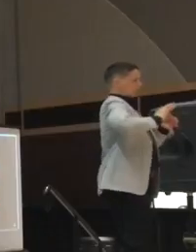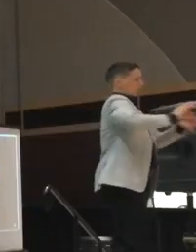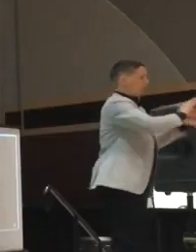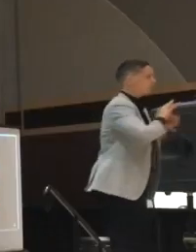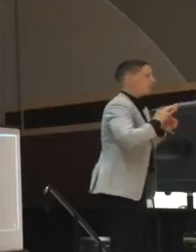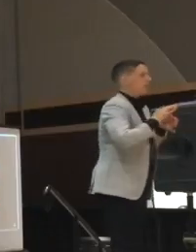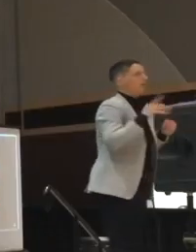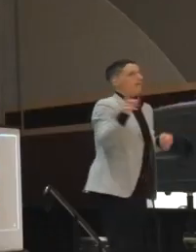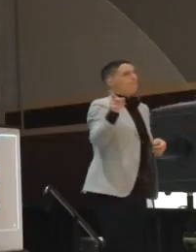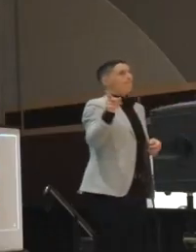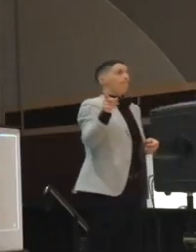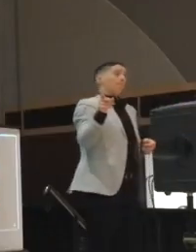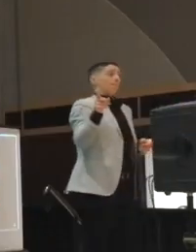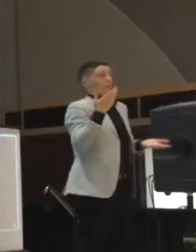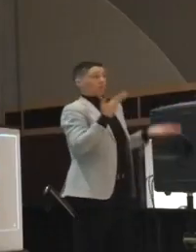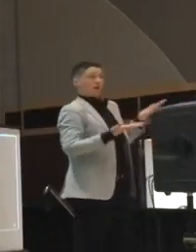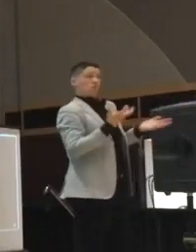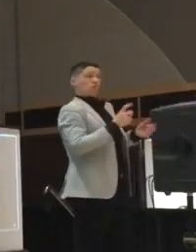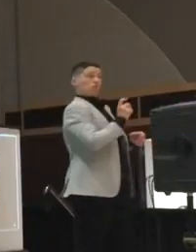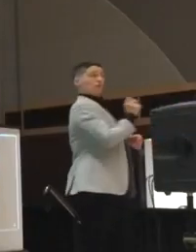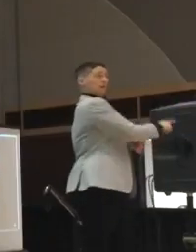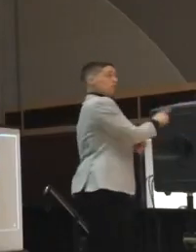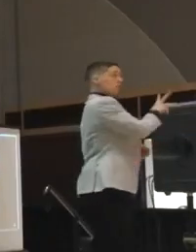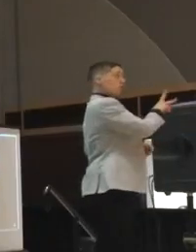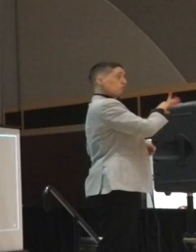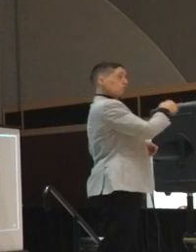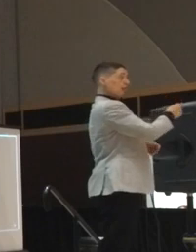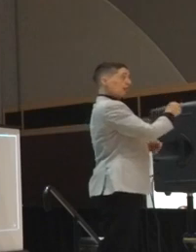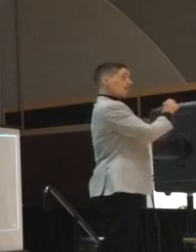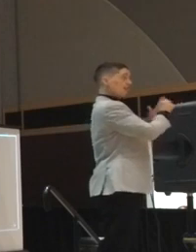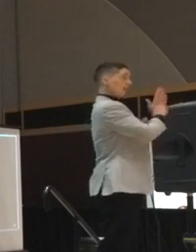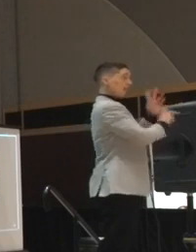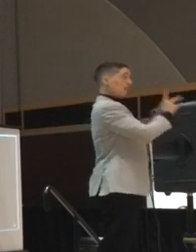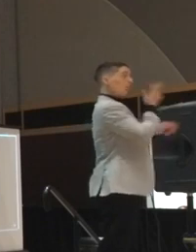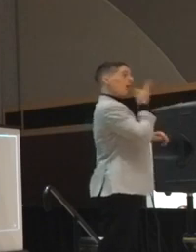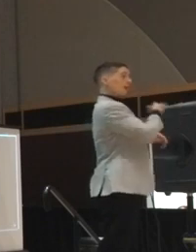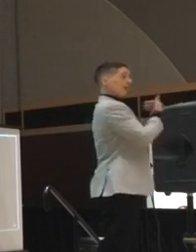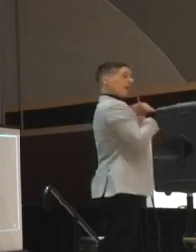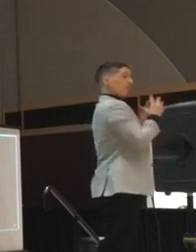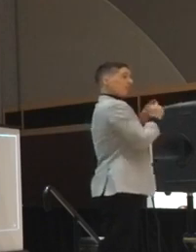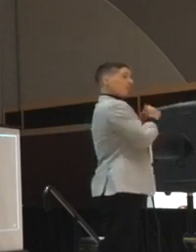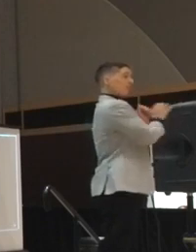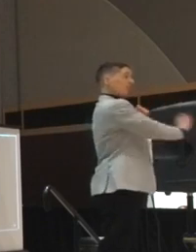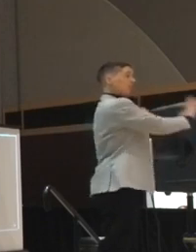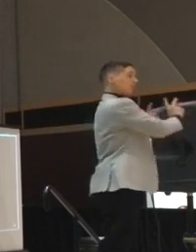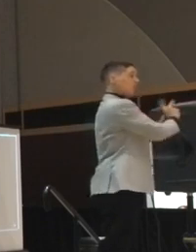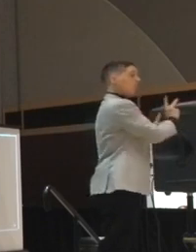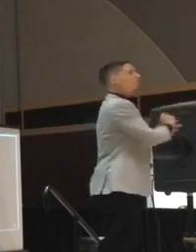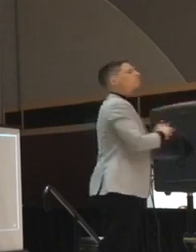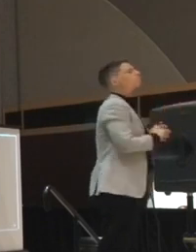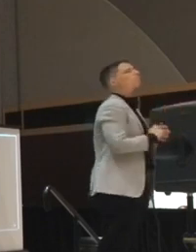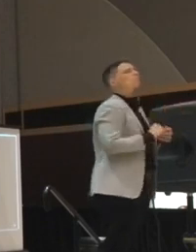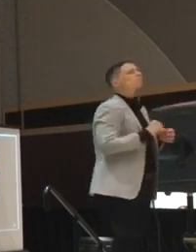you might want to talk to the right state people because they have meetings with theirs. One of the ways to keep things,